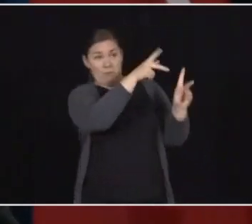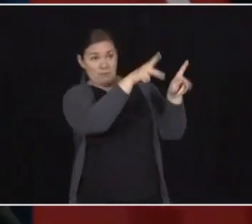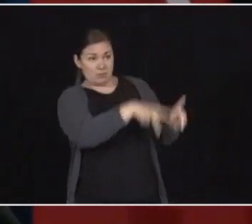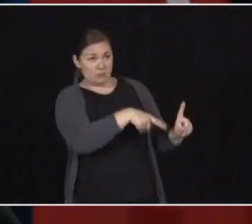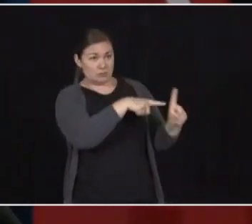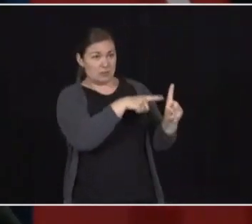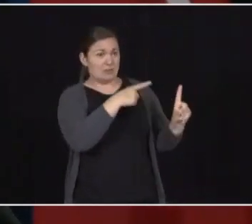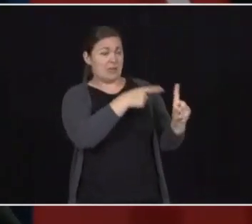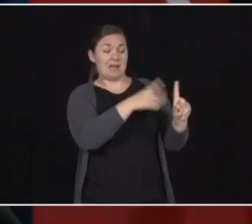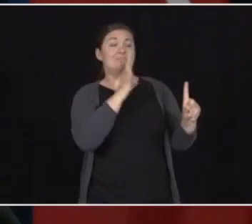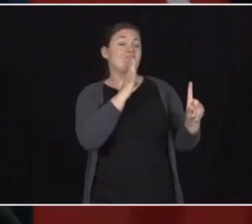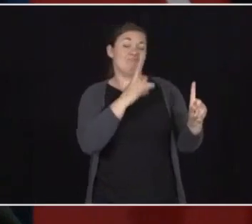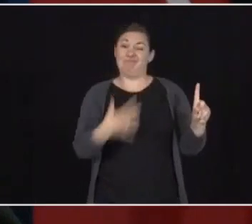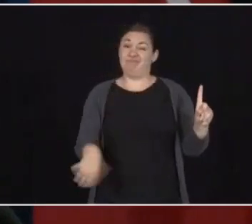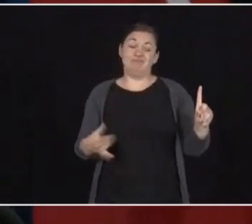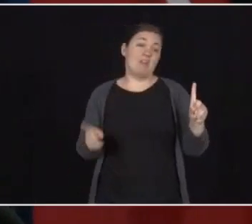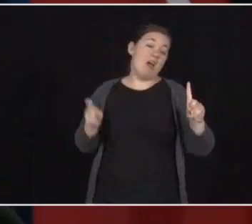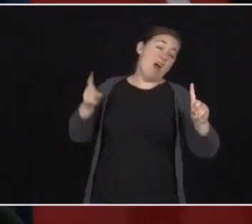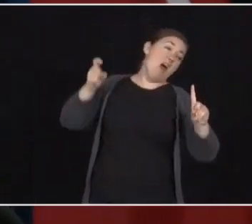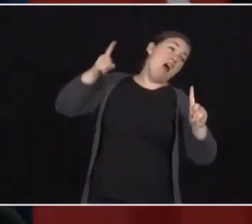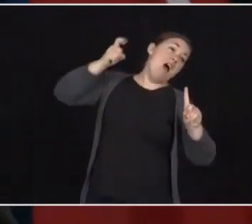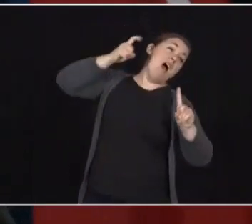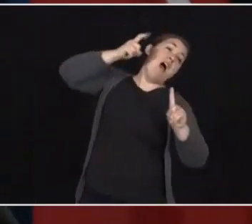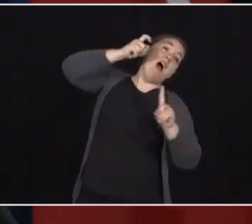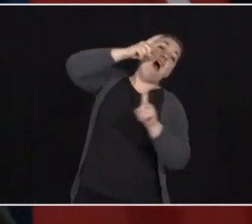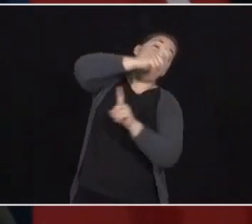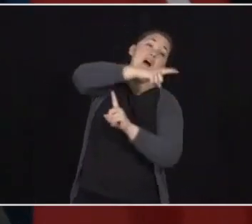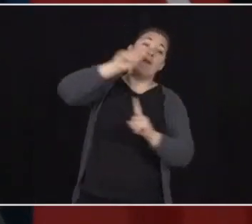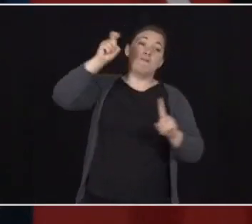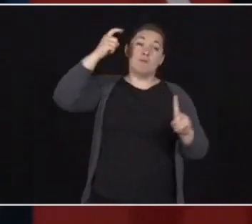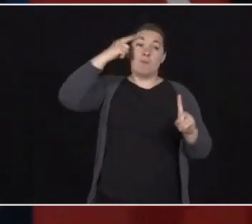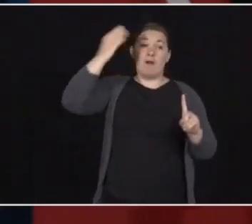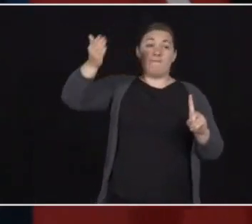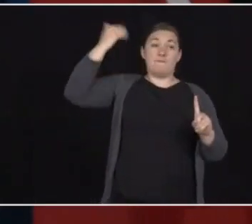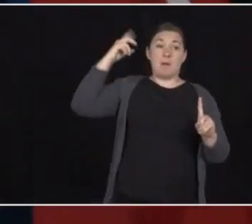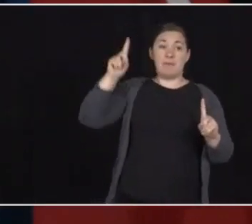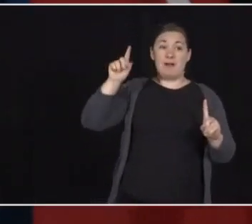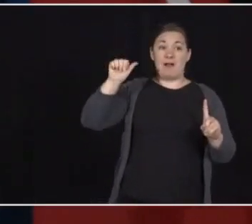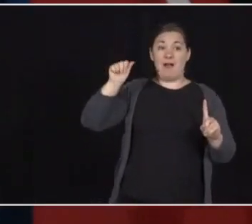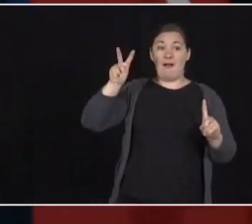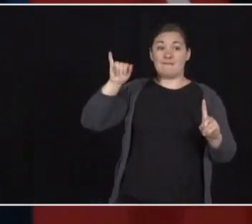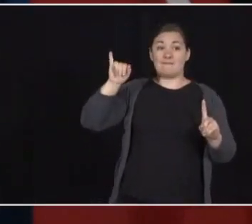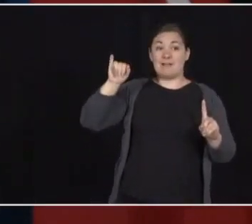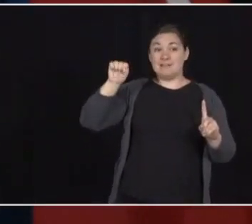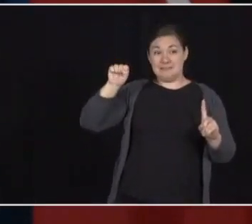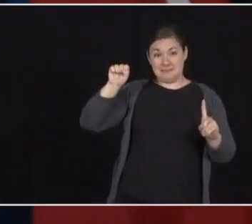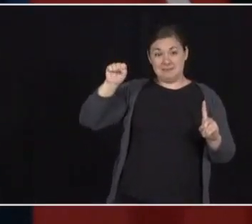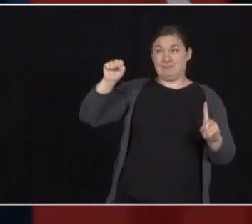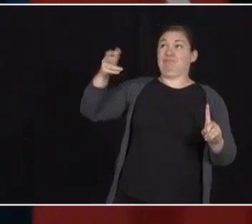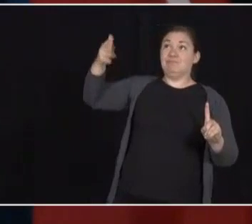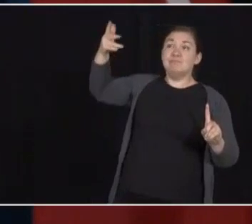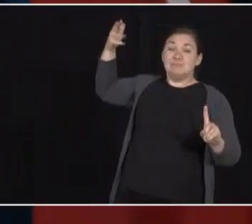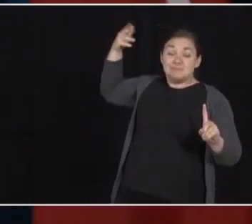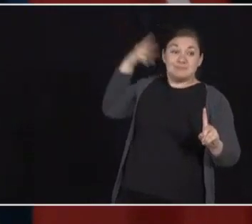Davis. And it isn't one party per se, but I can tell you one thing, we will fix